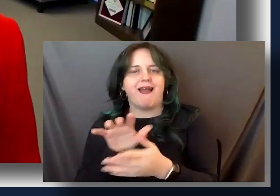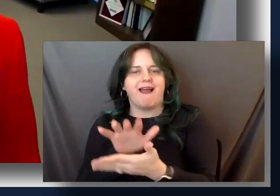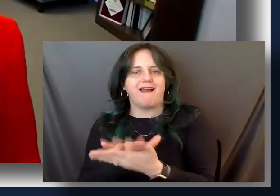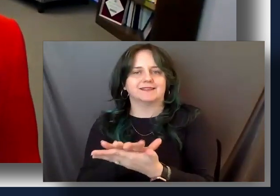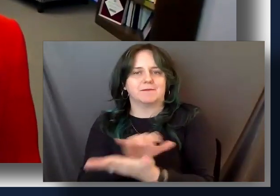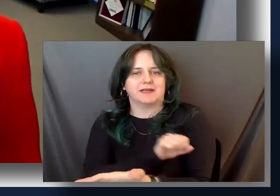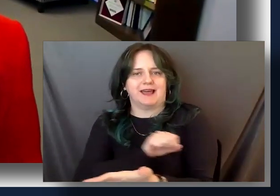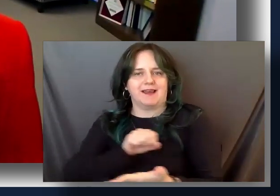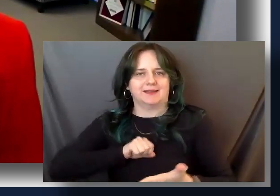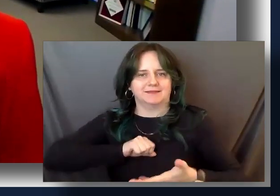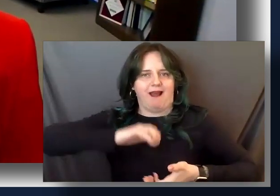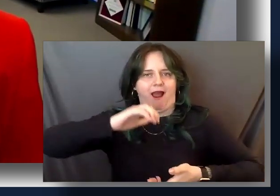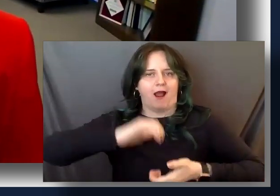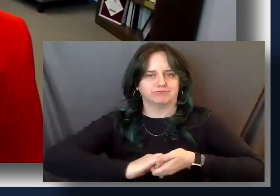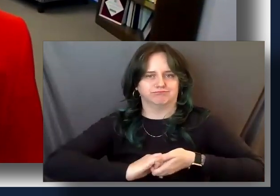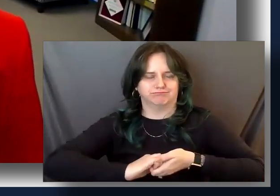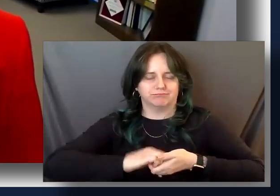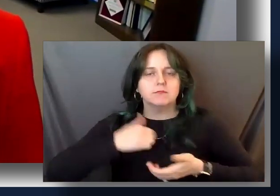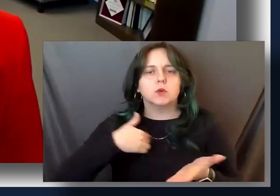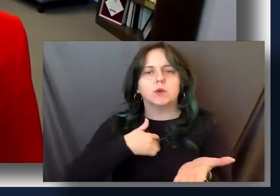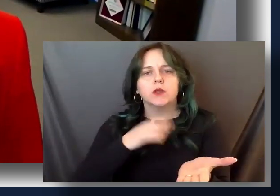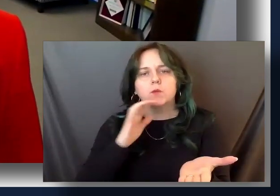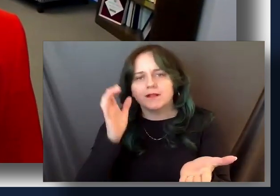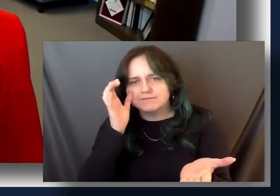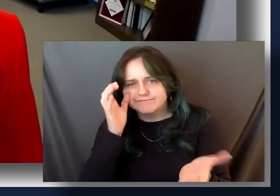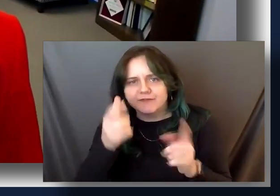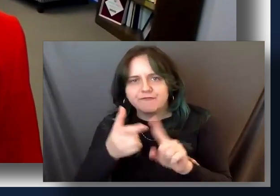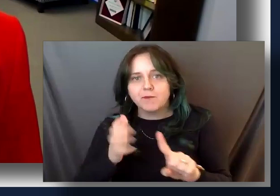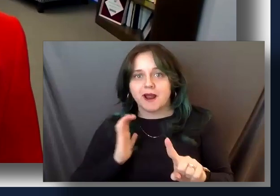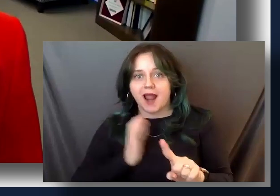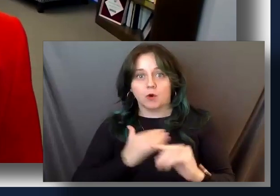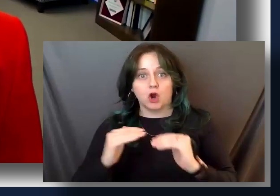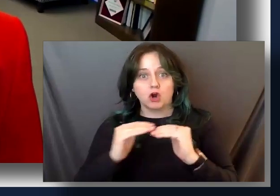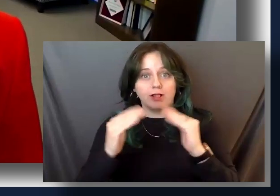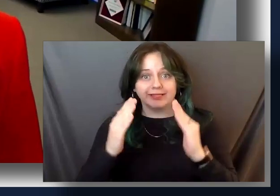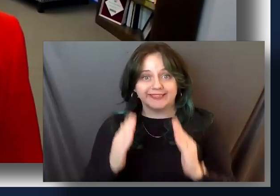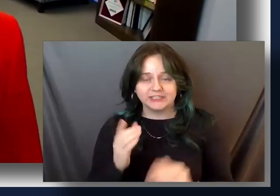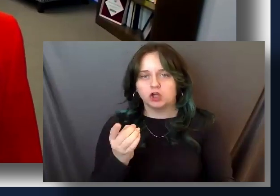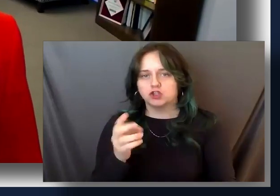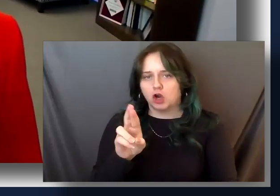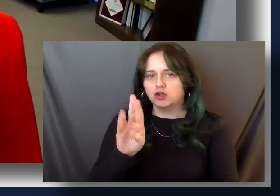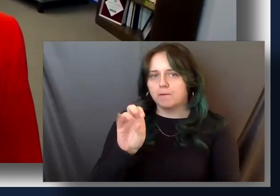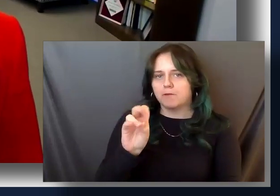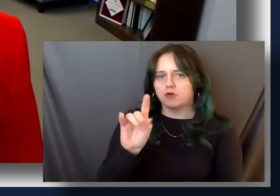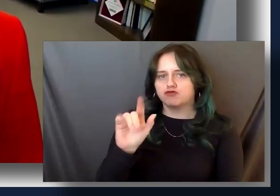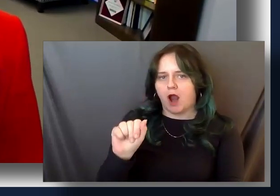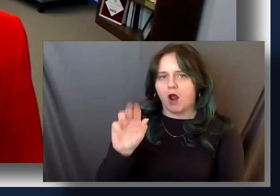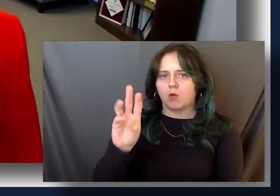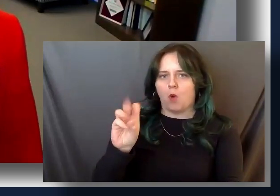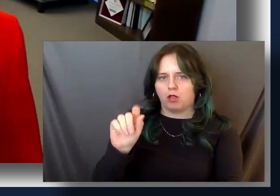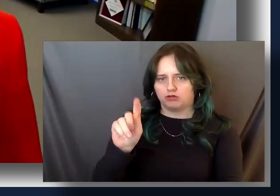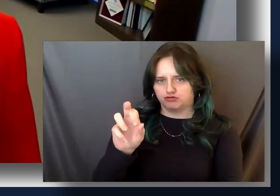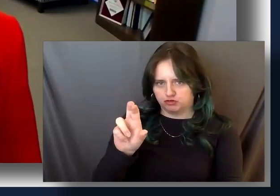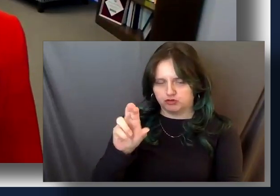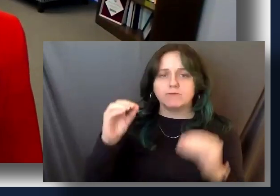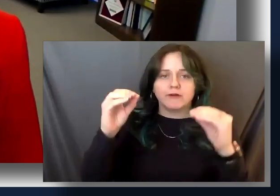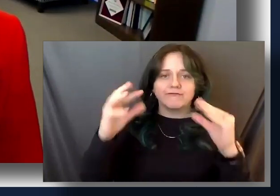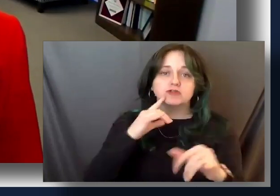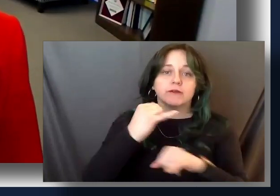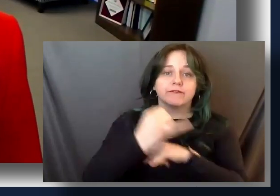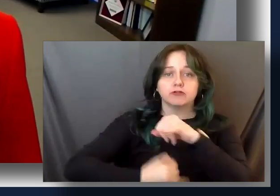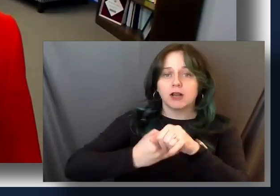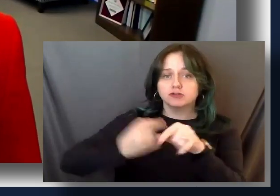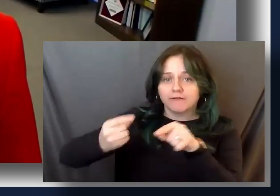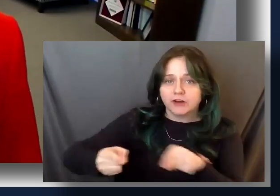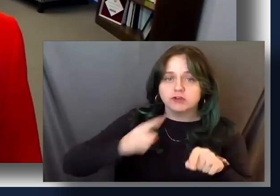the Academic Senate. Today, we will hear from one of our very own colleagues, Dr. Barbara Walter, Professor of